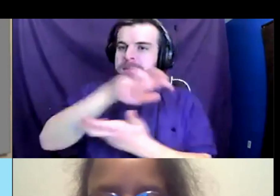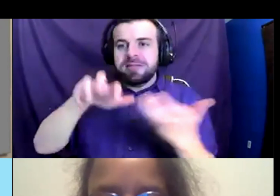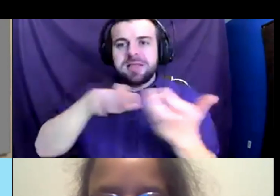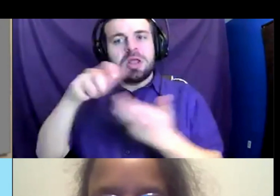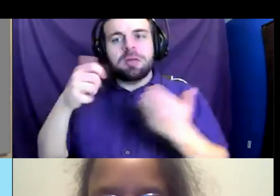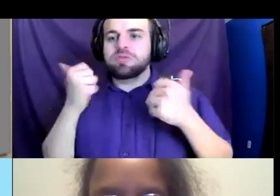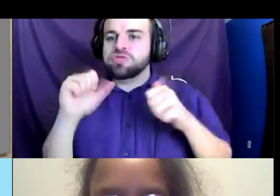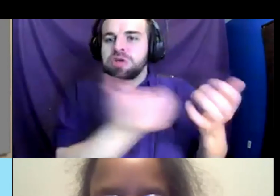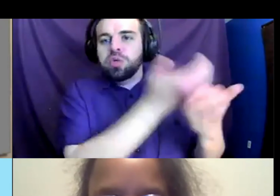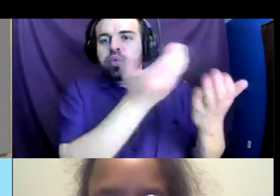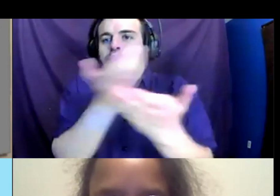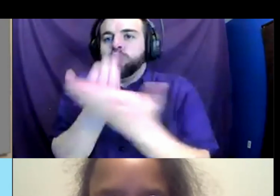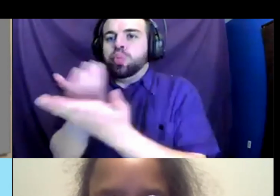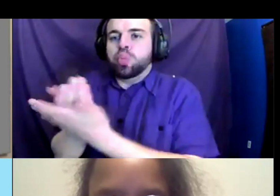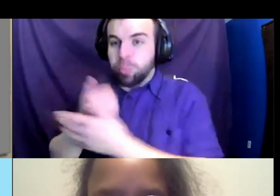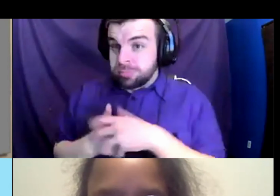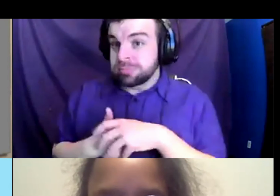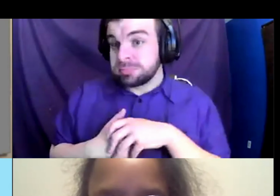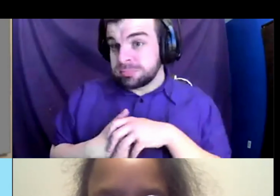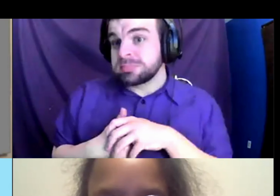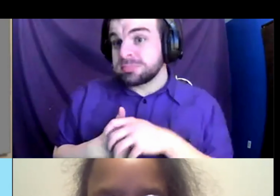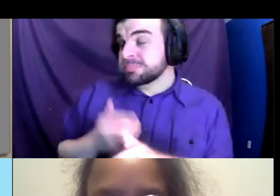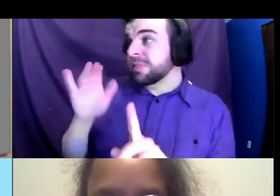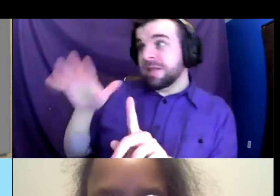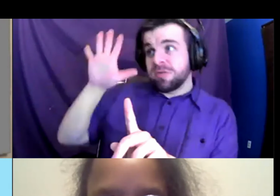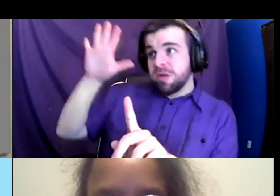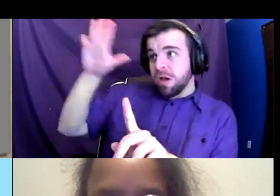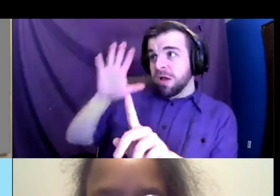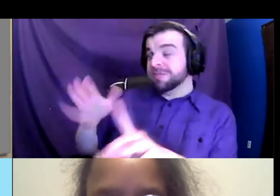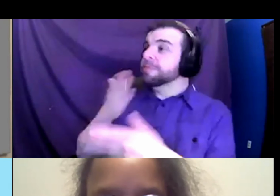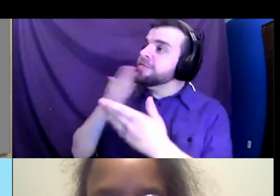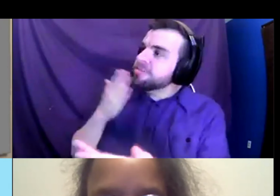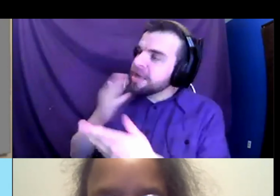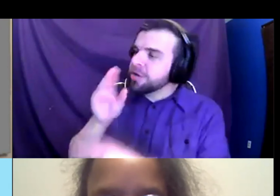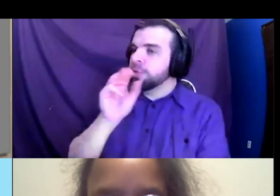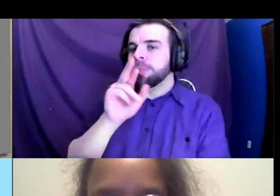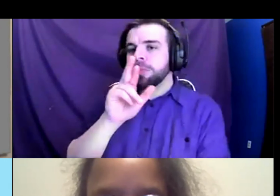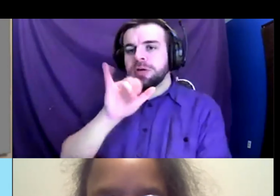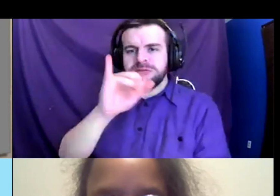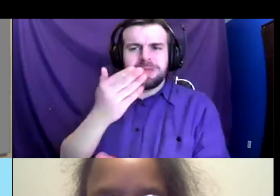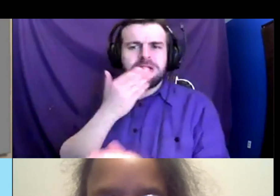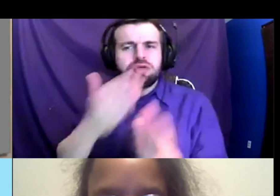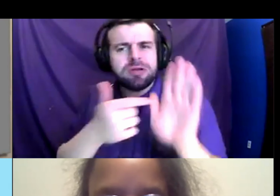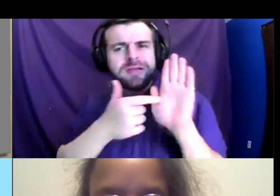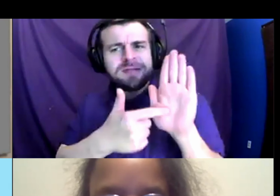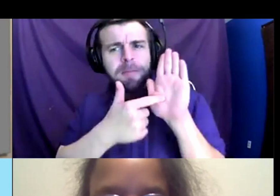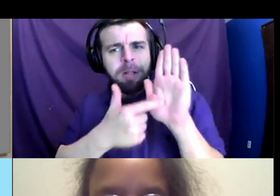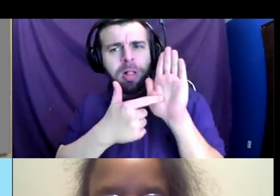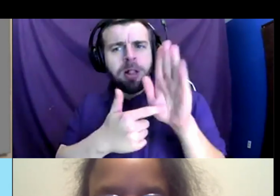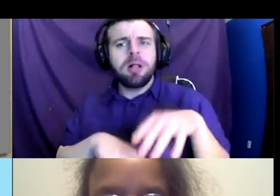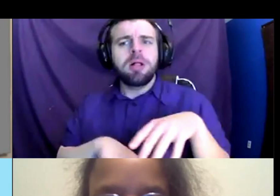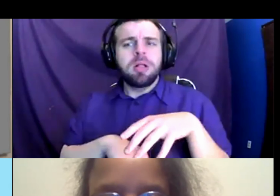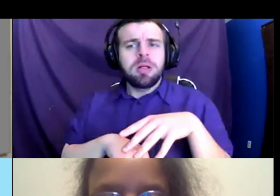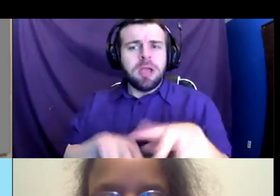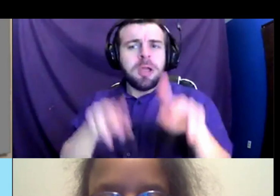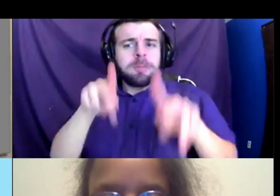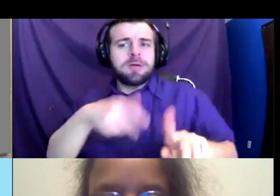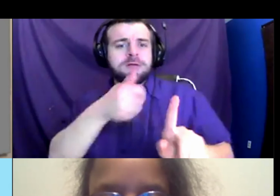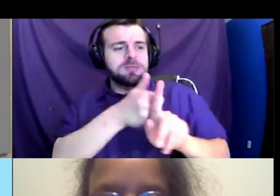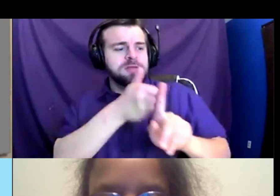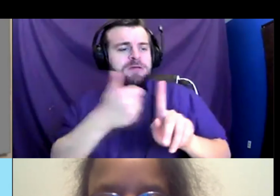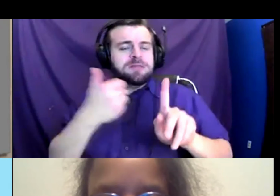is awesome. That is, and thank you, Marci, for being such a good example of somebody who, you know, integrates technology into